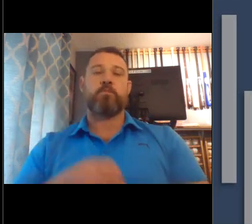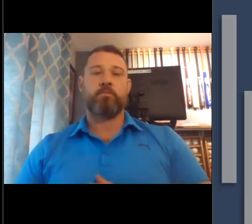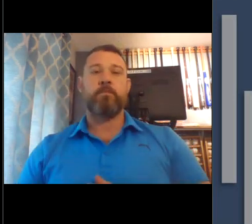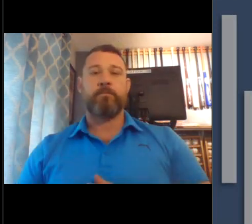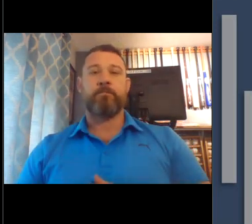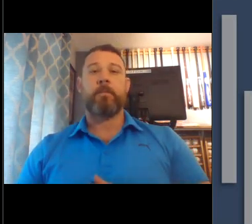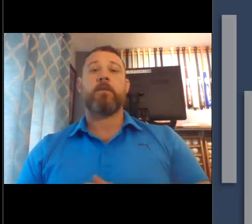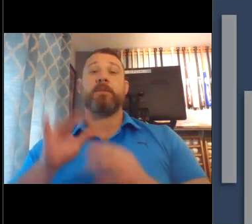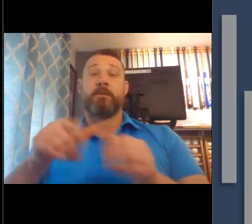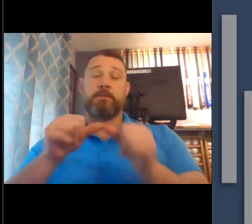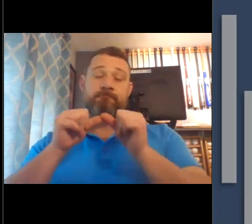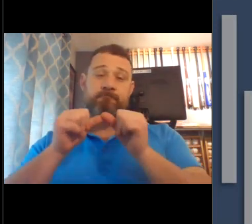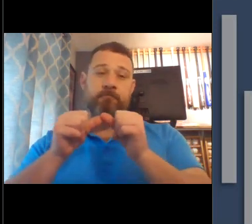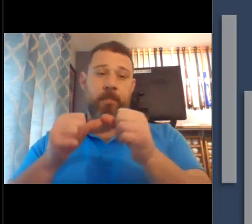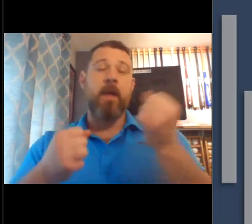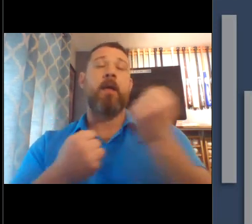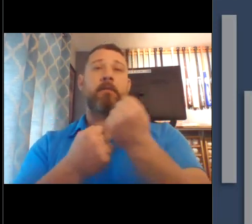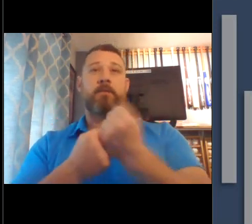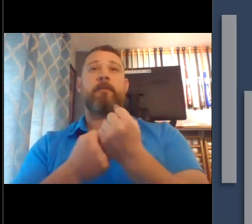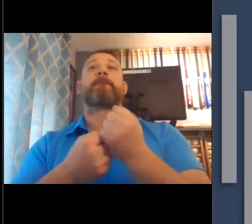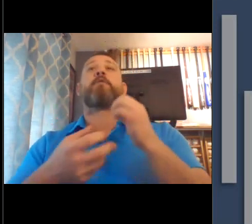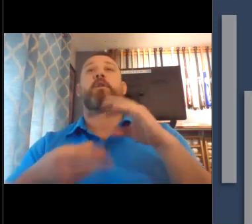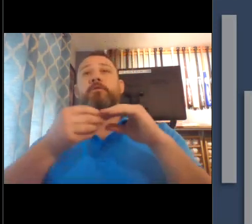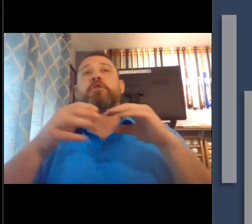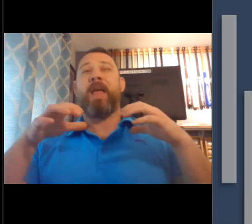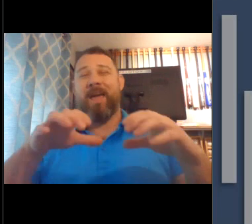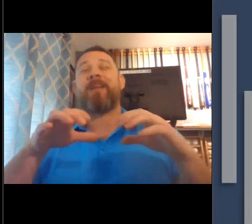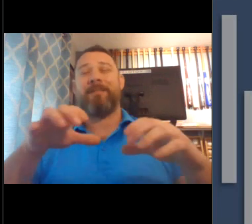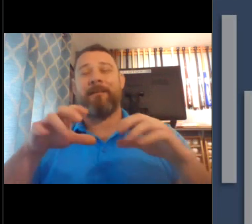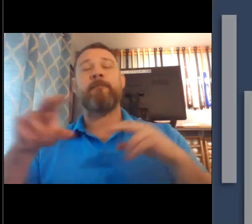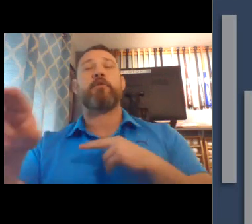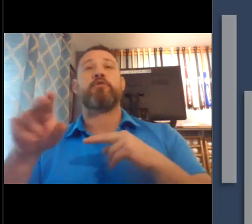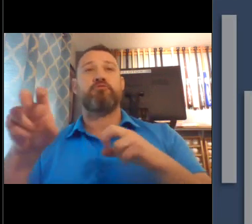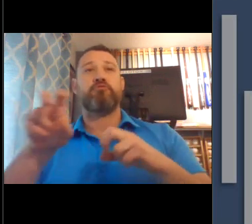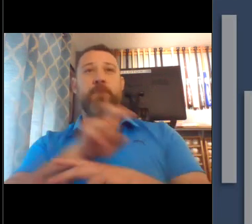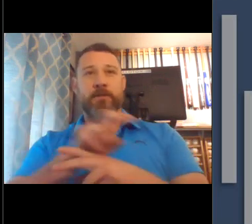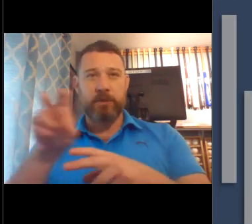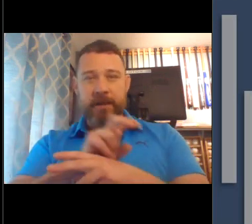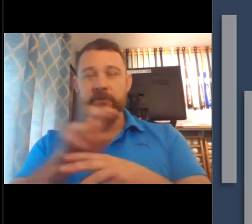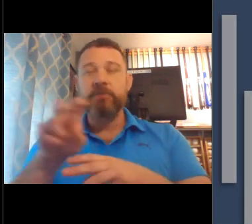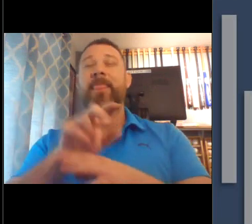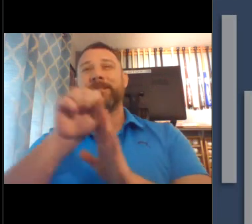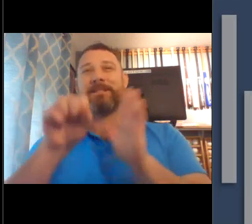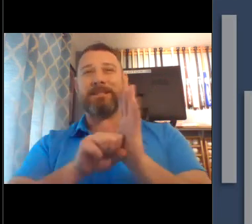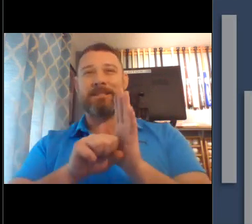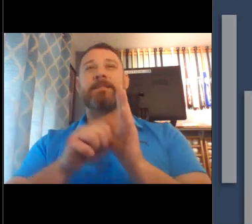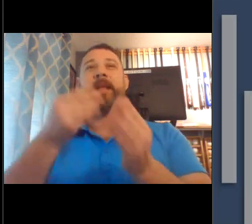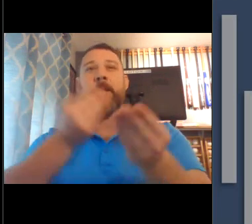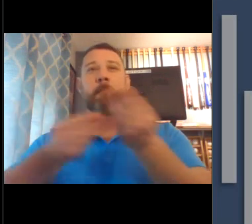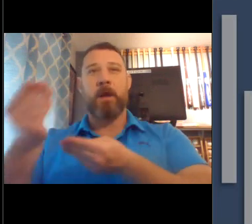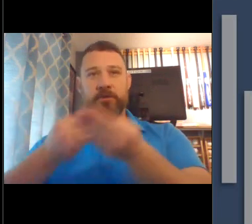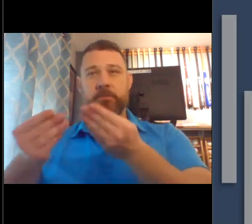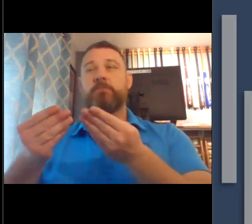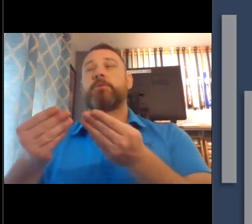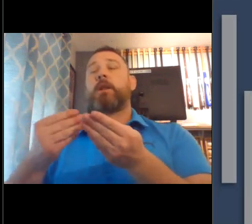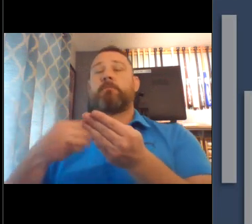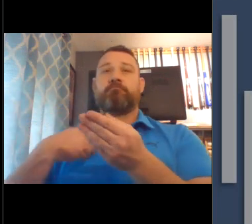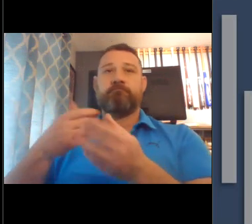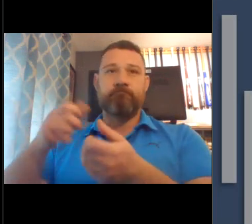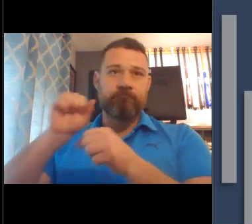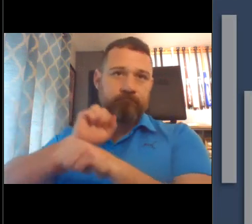persistent advocacy for additional active transportation funding in the state budget, as well as the tireless efforts of our active transportation program